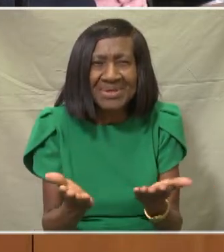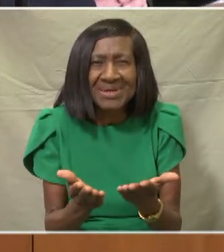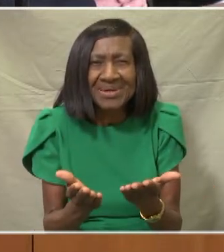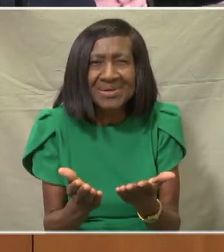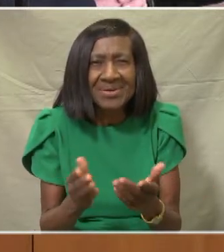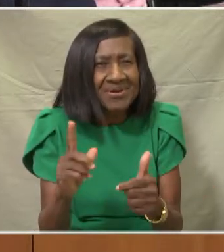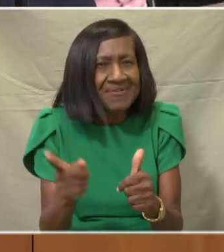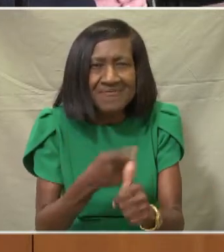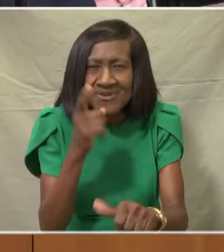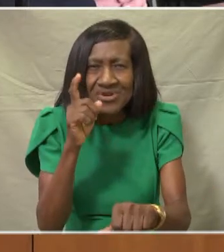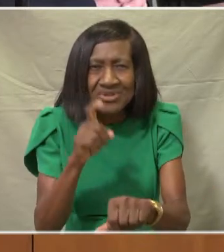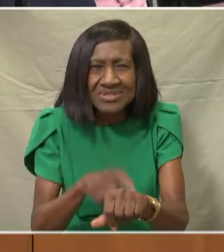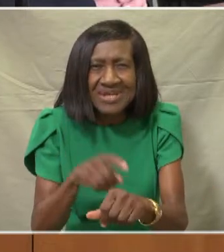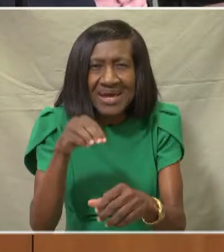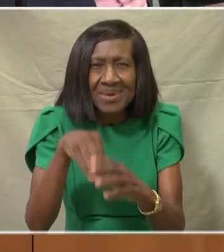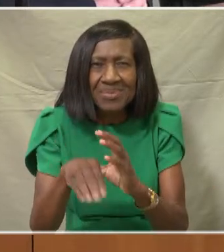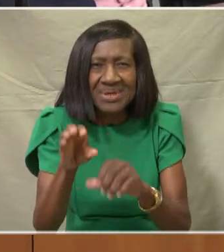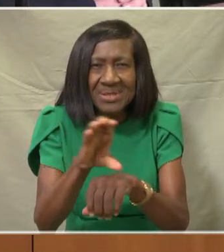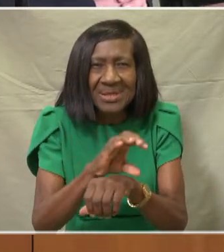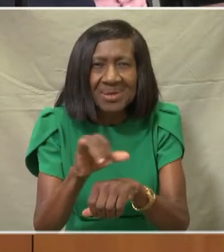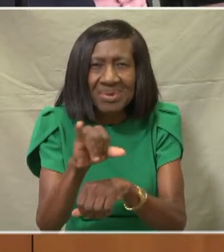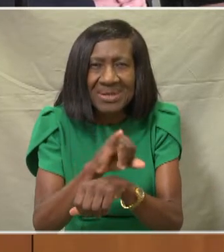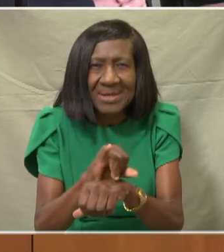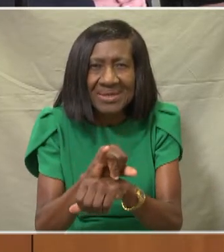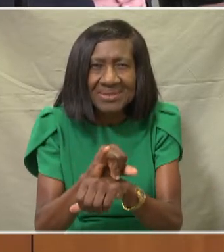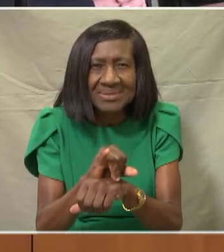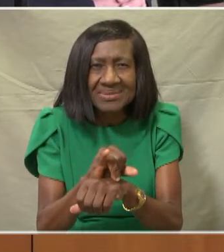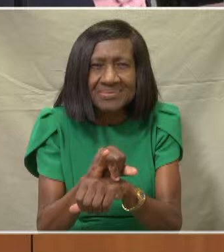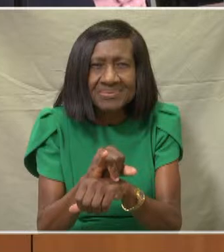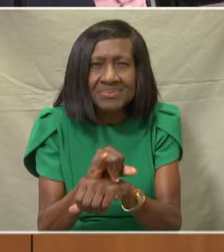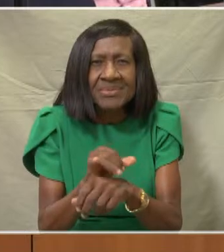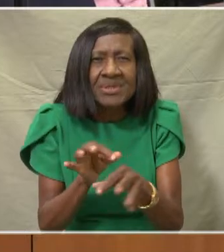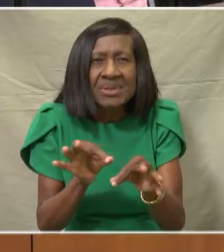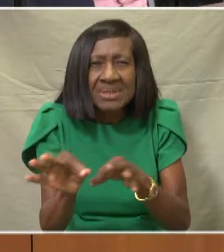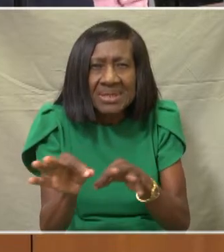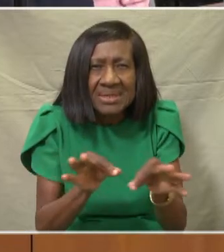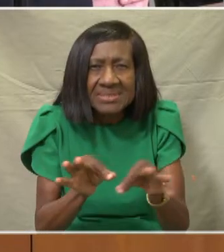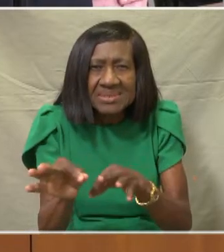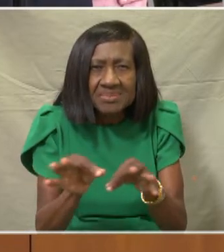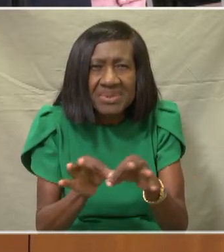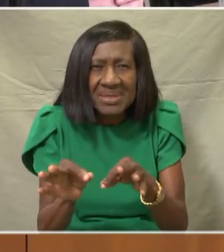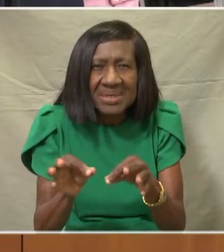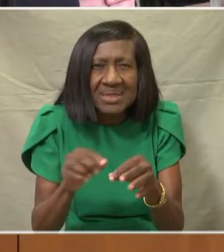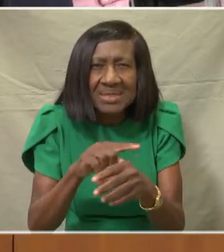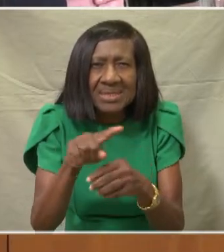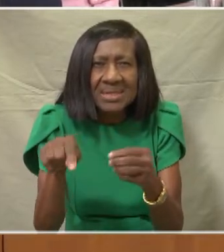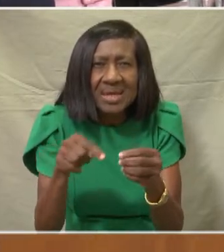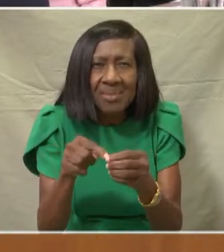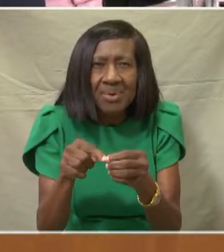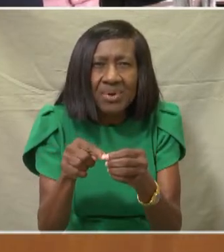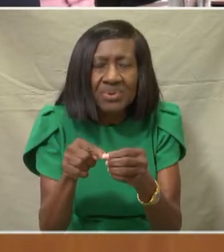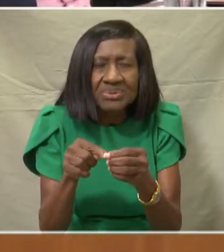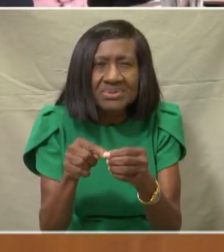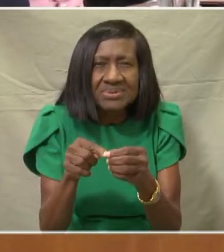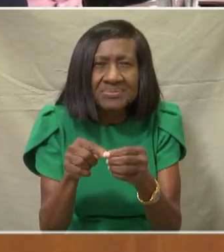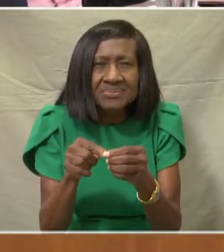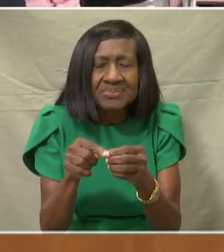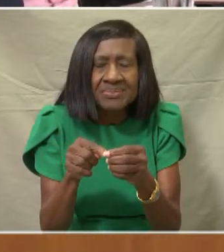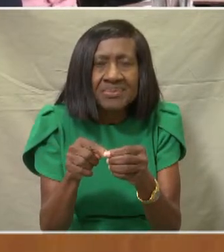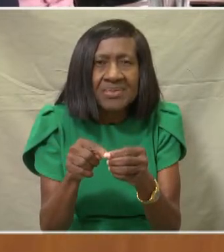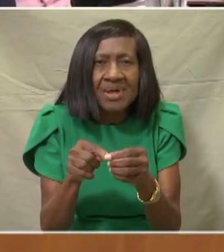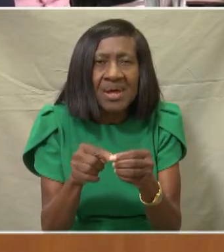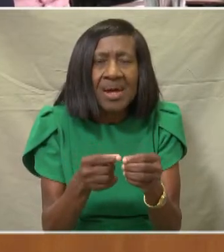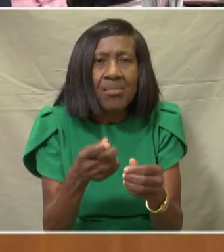my first time in the Cayman Islands. So we explained a little bit about the theory of an election observation